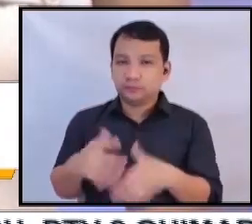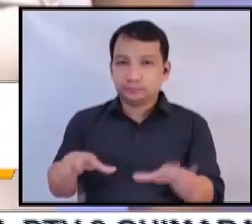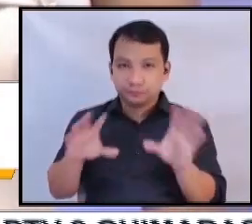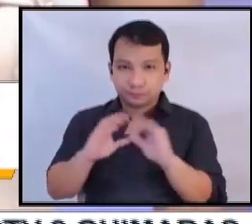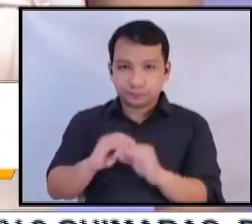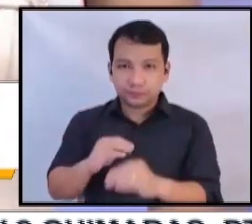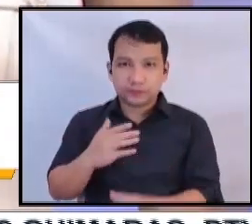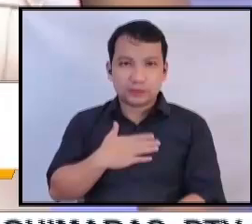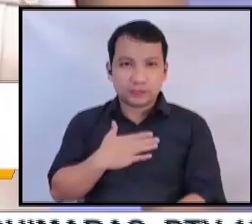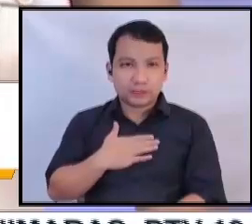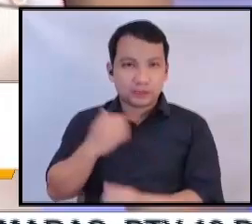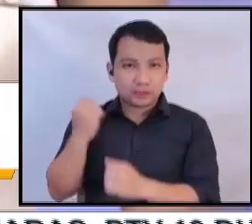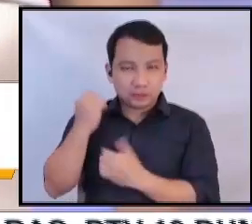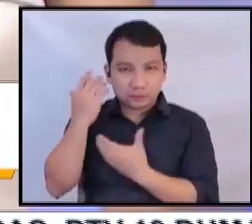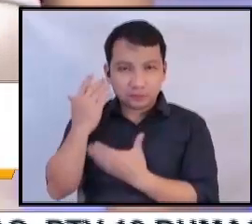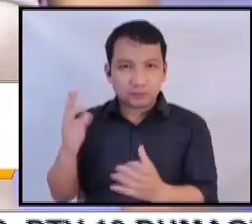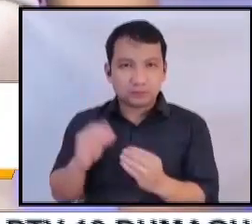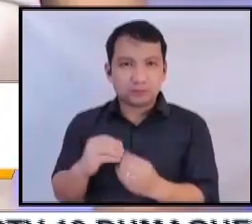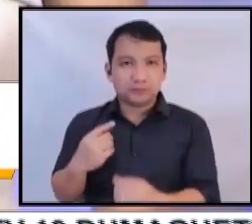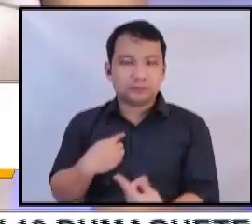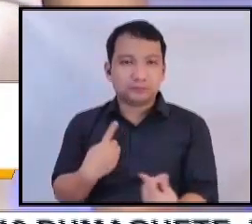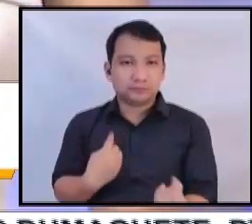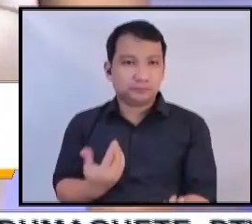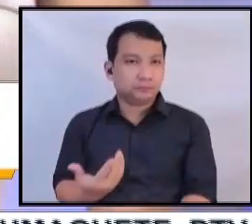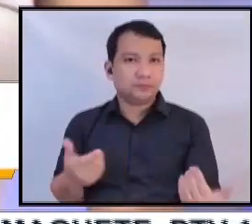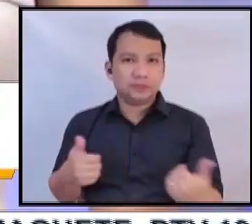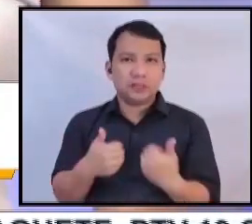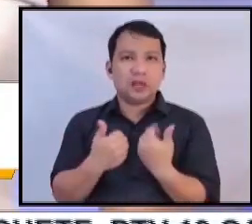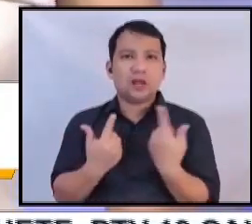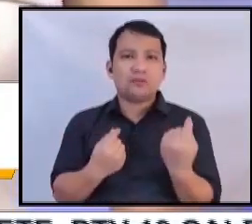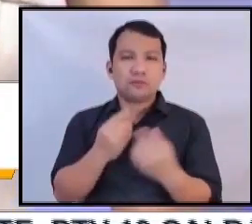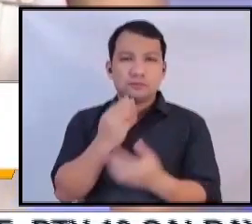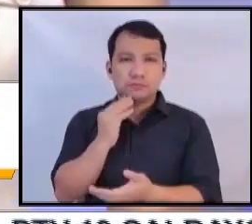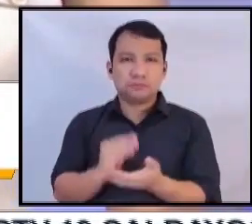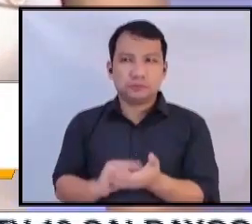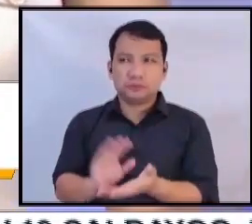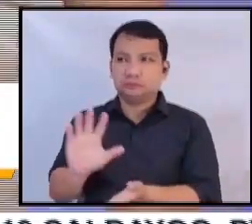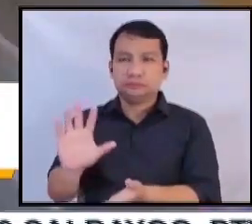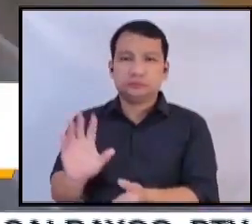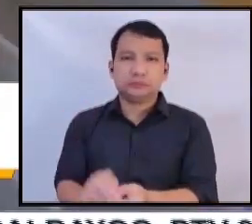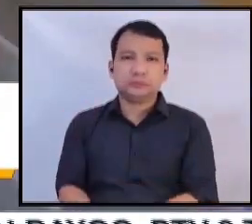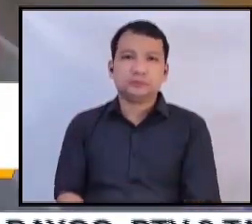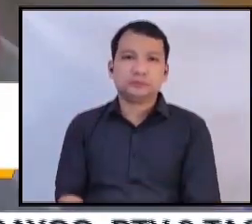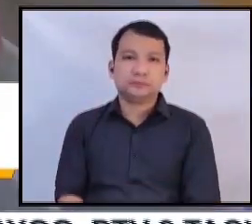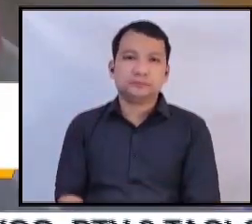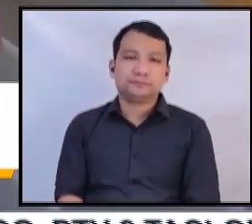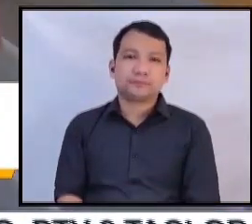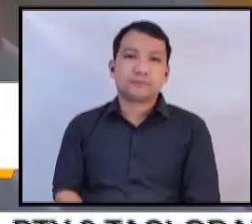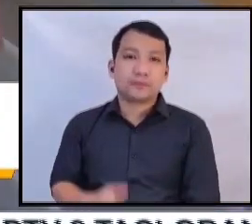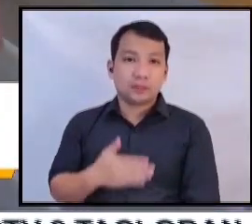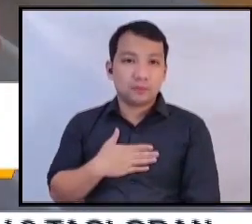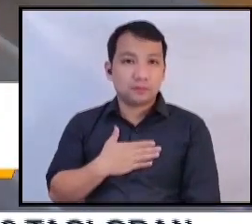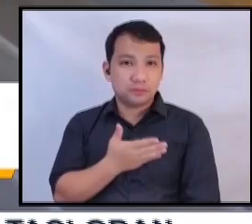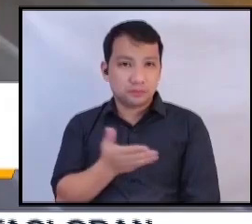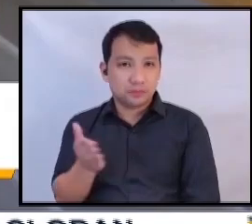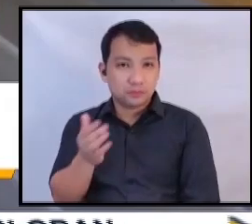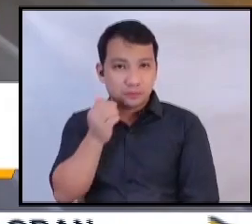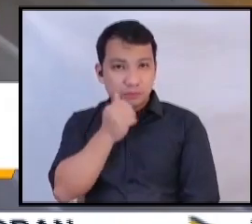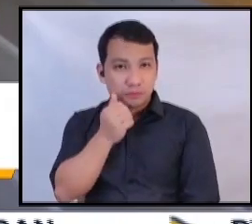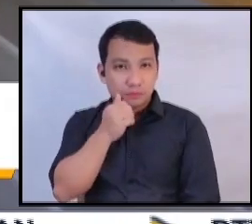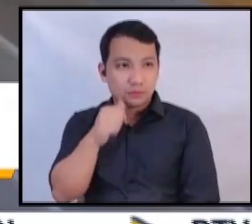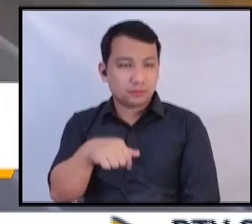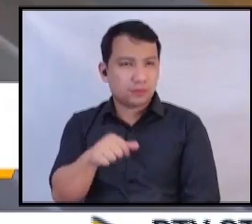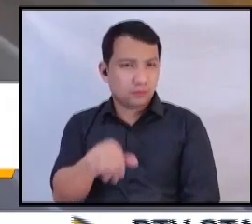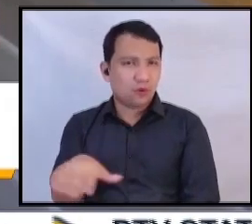sila na gusto nilang challenges. Ano yung message mo sa kanila? My message for to all the women, not only women, but to all